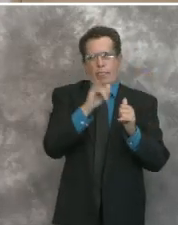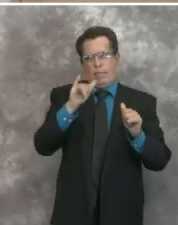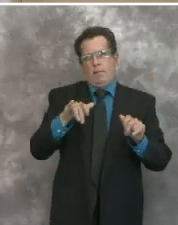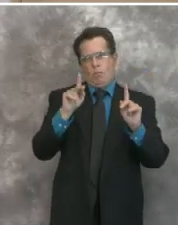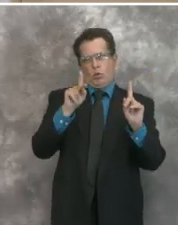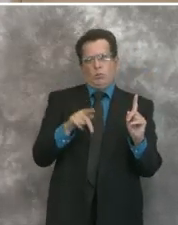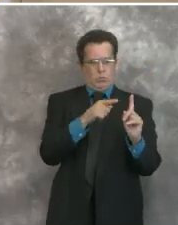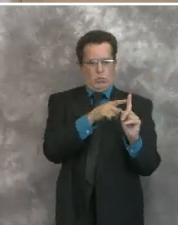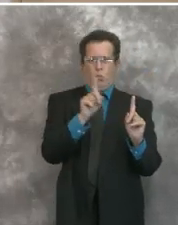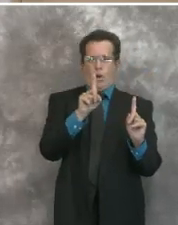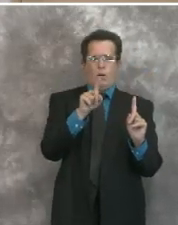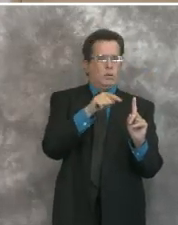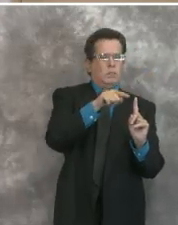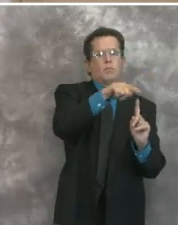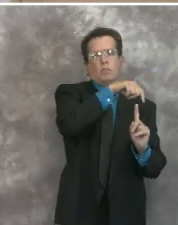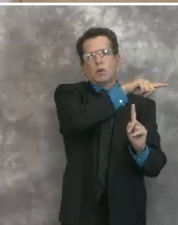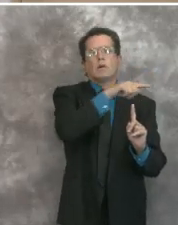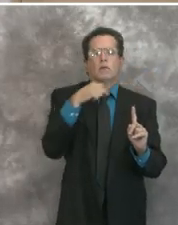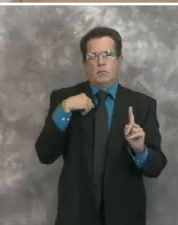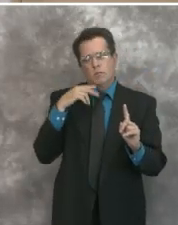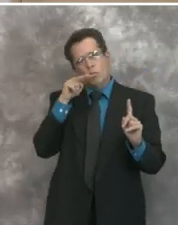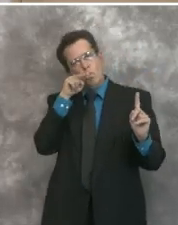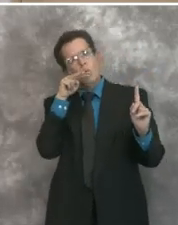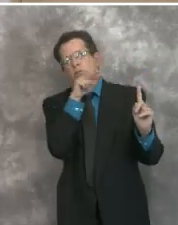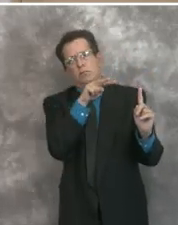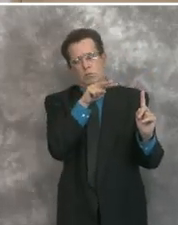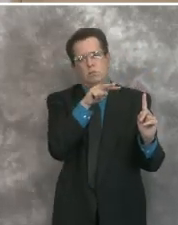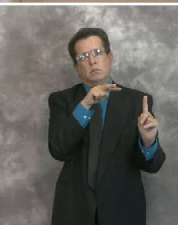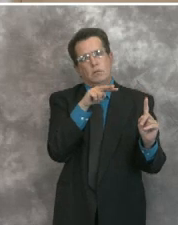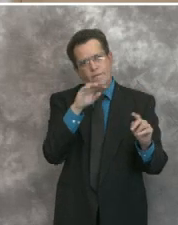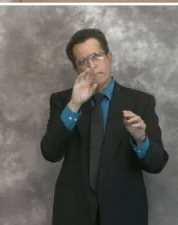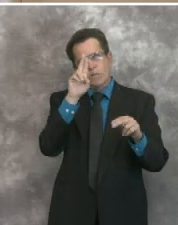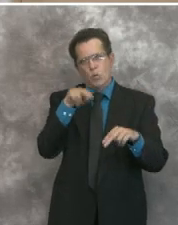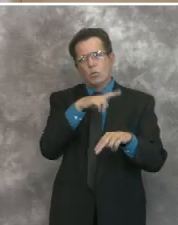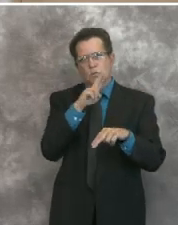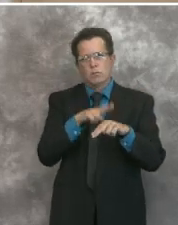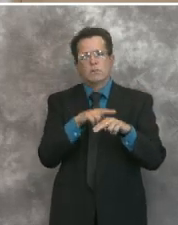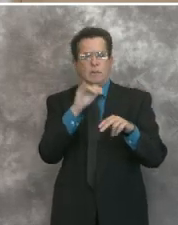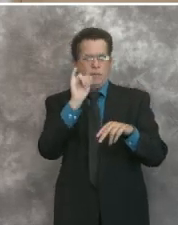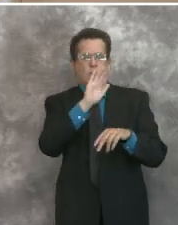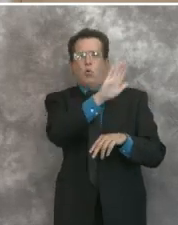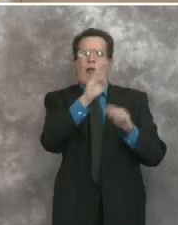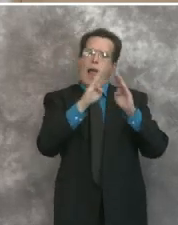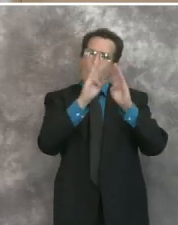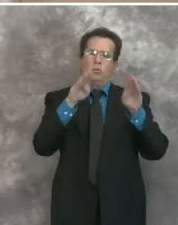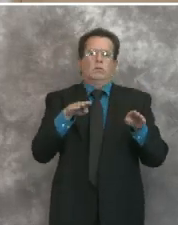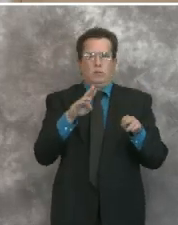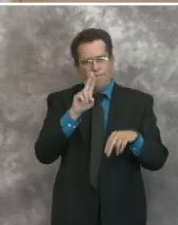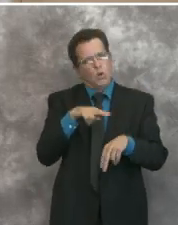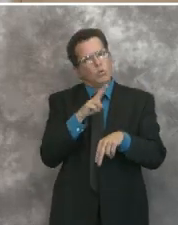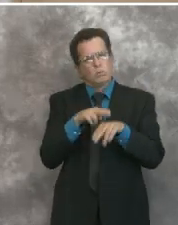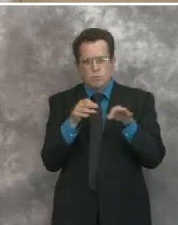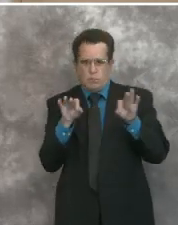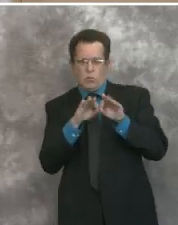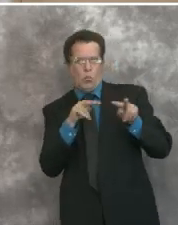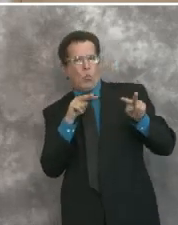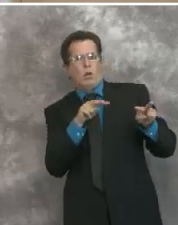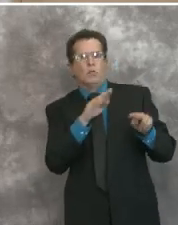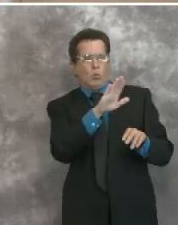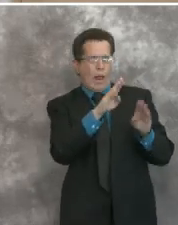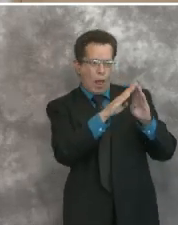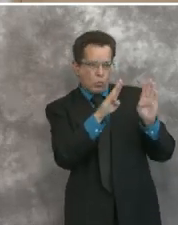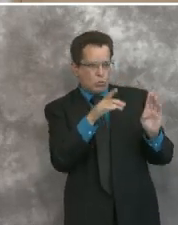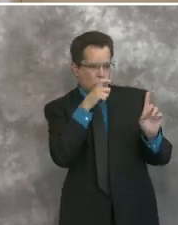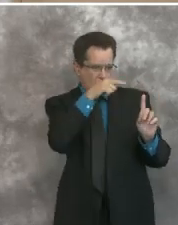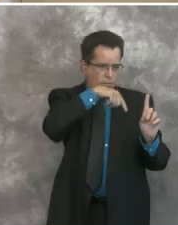individual case. Very close contacts, of course, would be household members, or if someone shared a